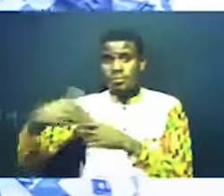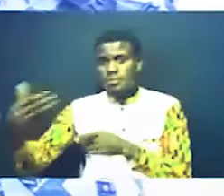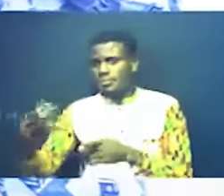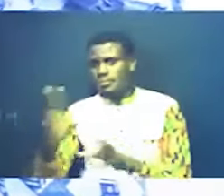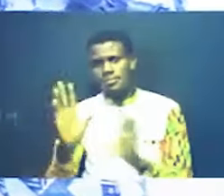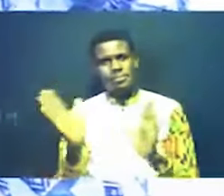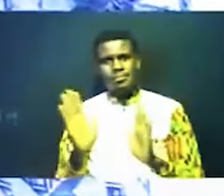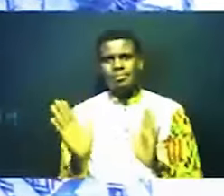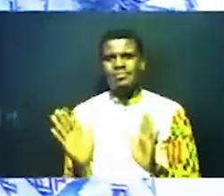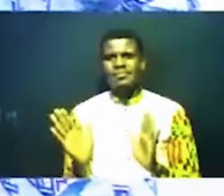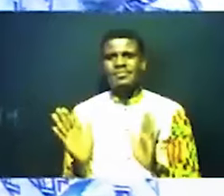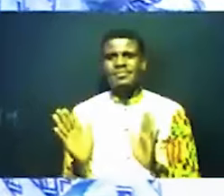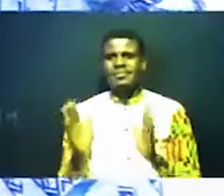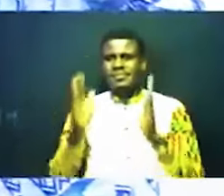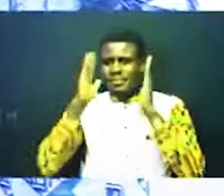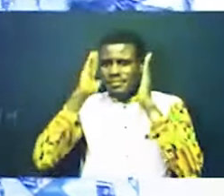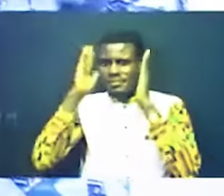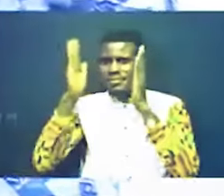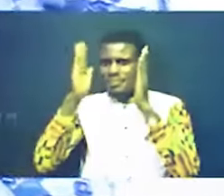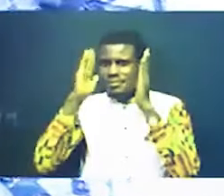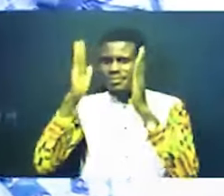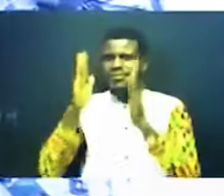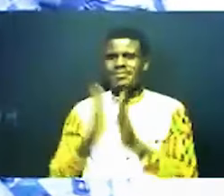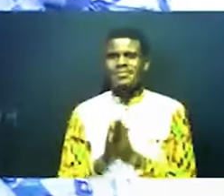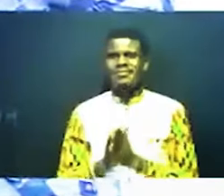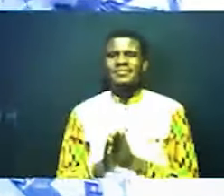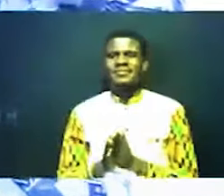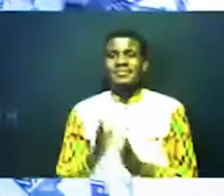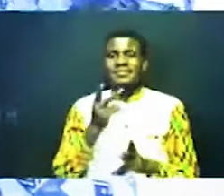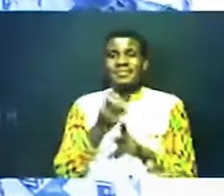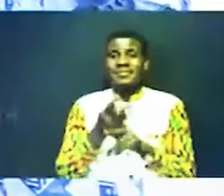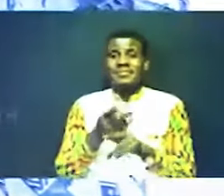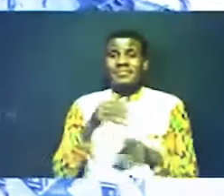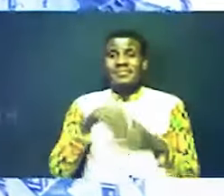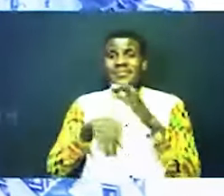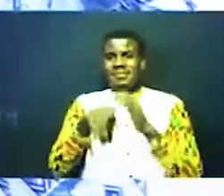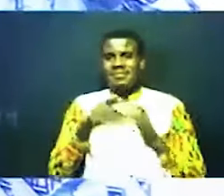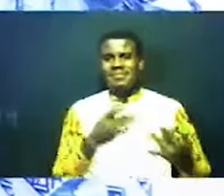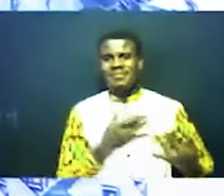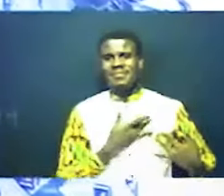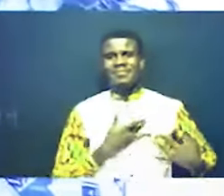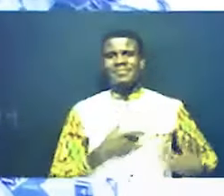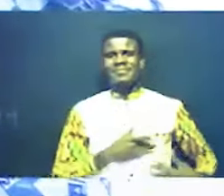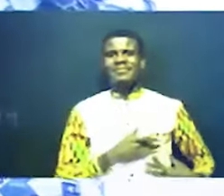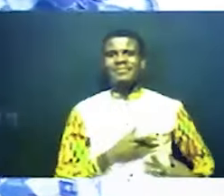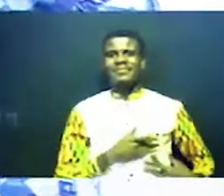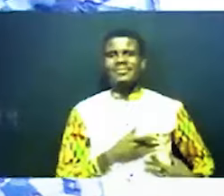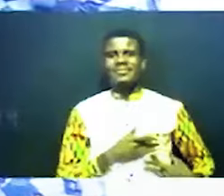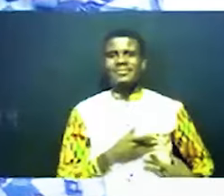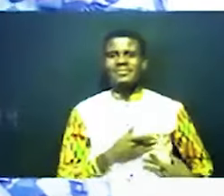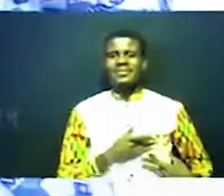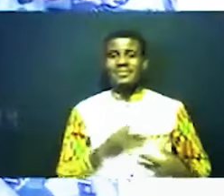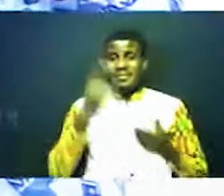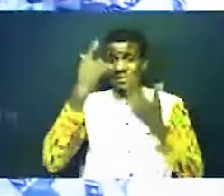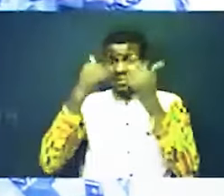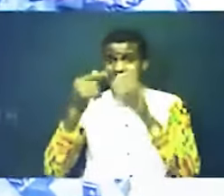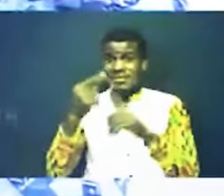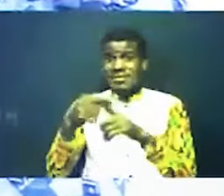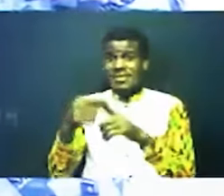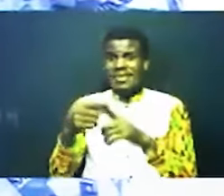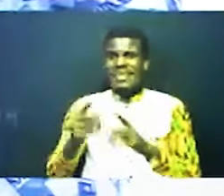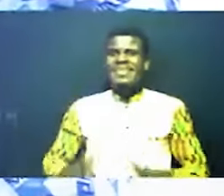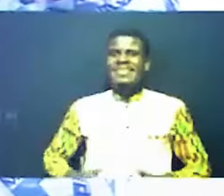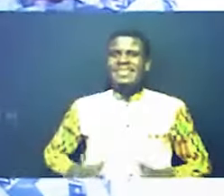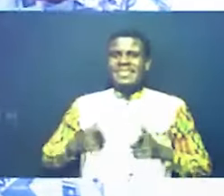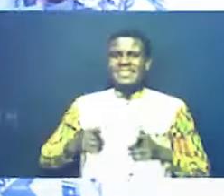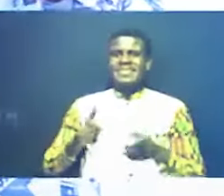the word. Keep them within your heart. For they are life to those who